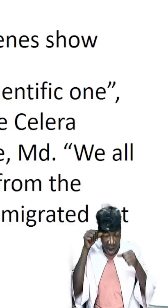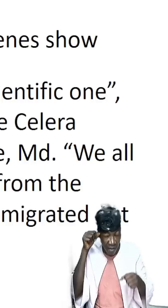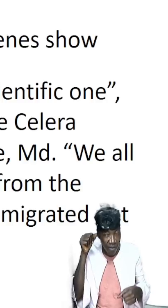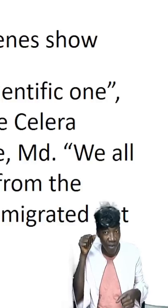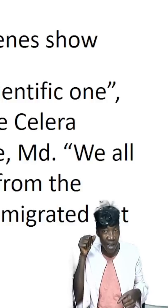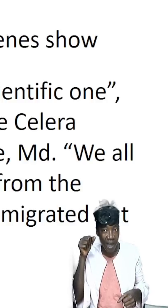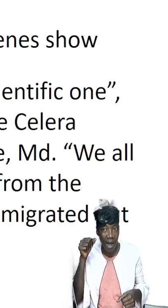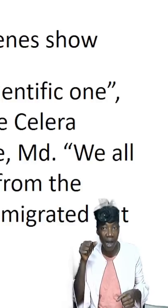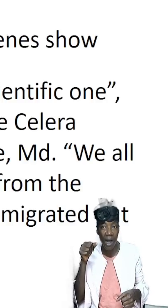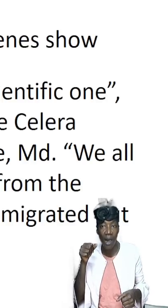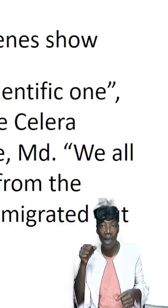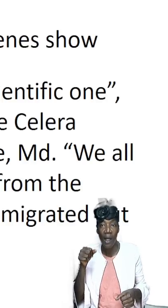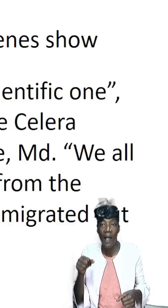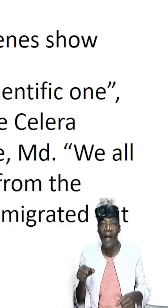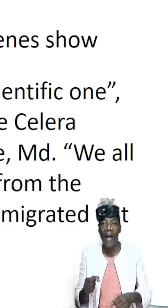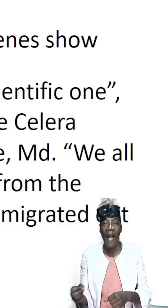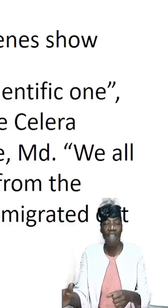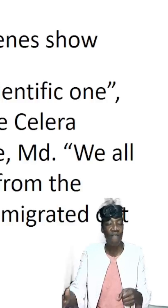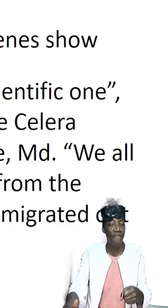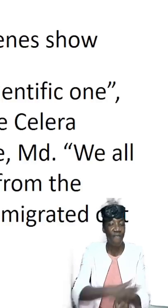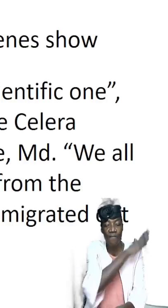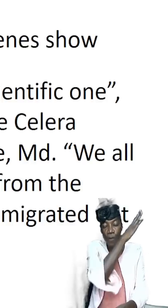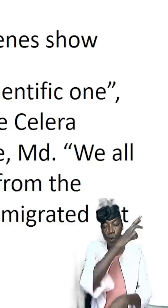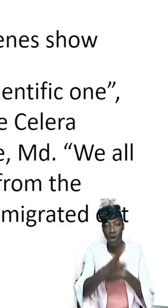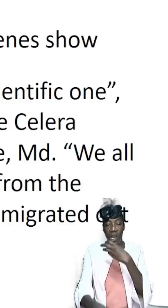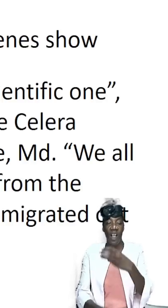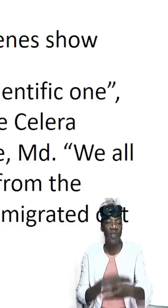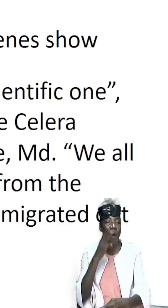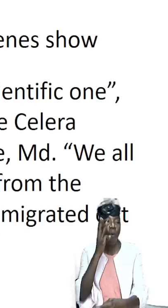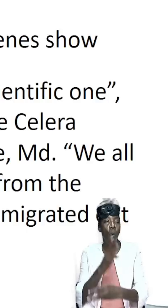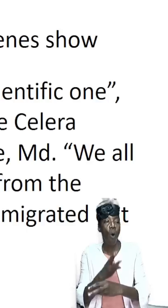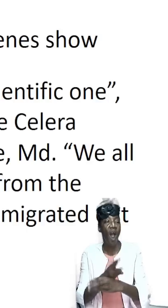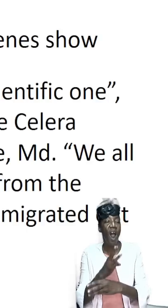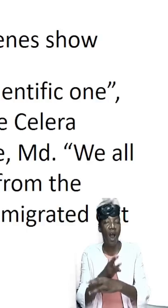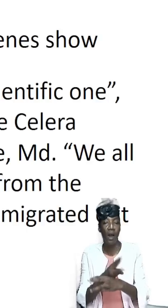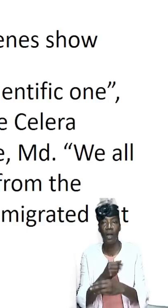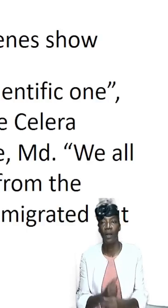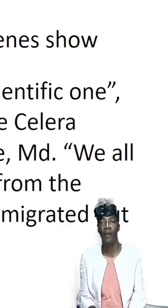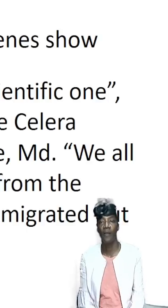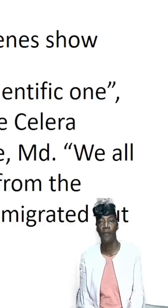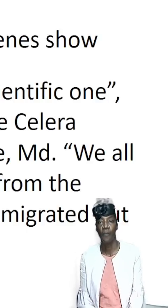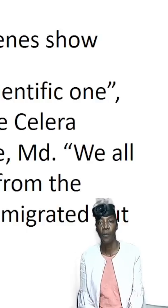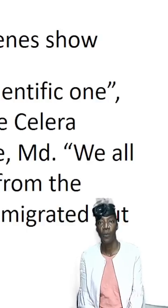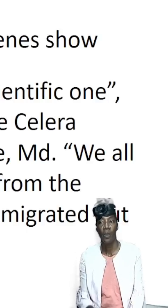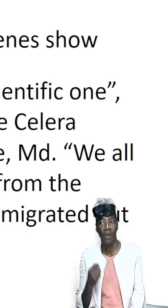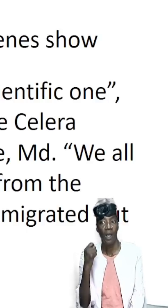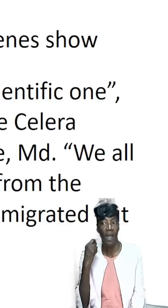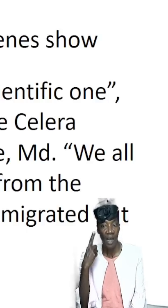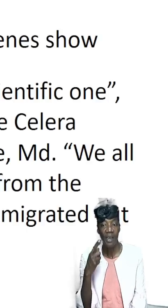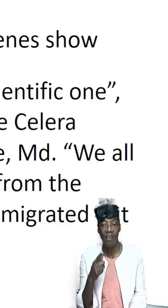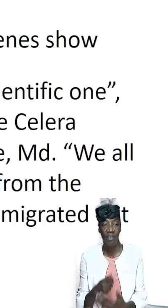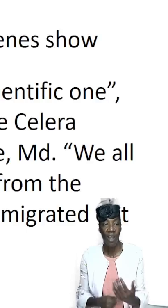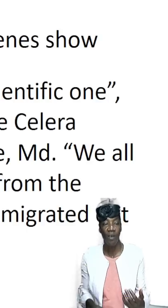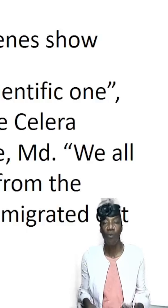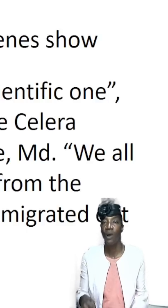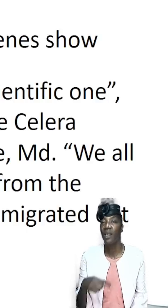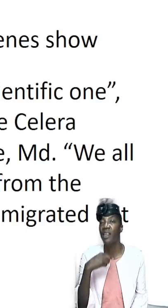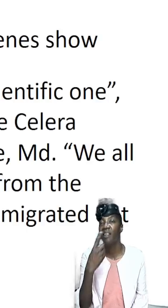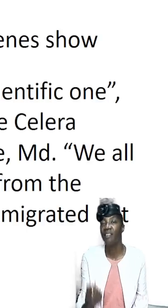wonder if we understand what is being said here and what Dr. Venter